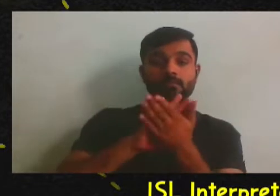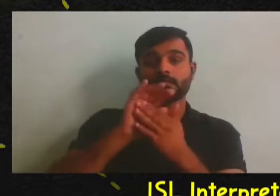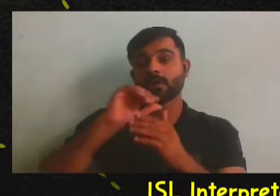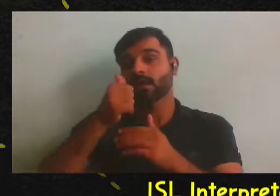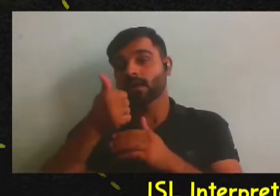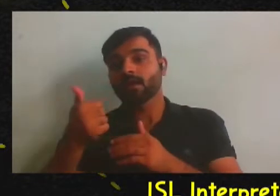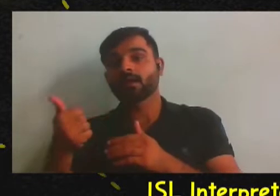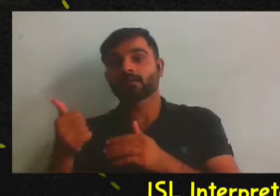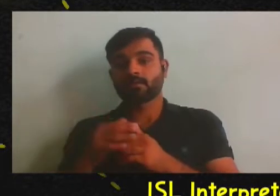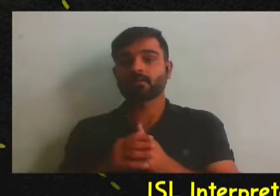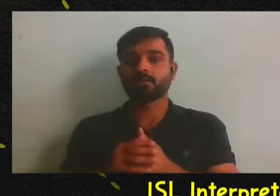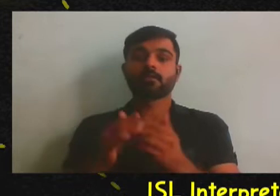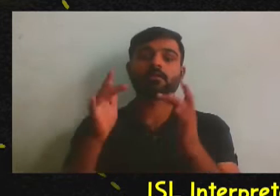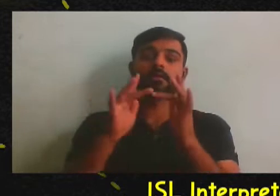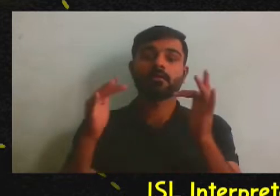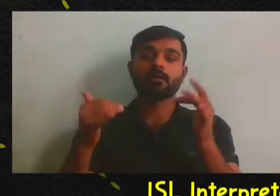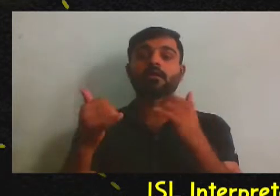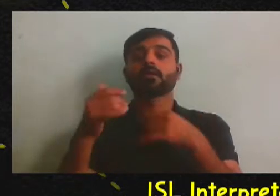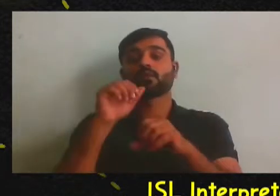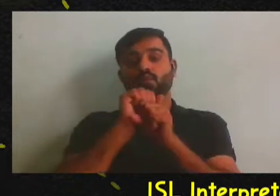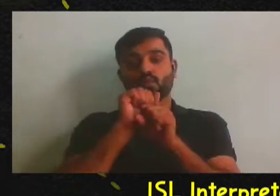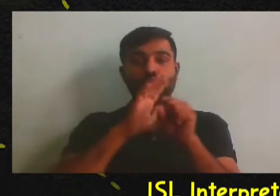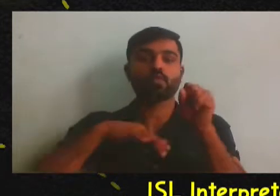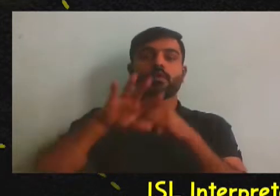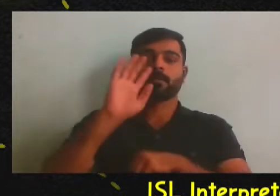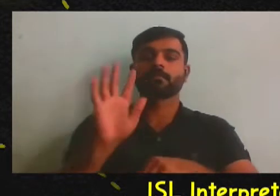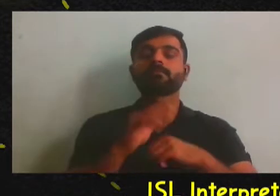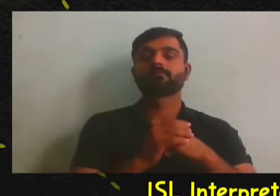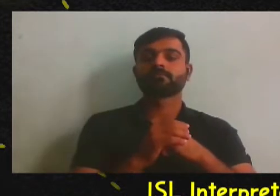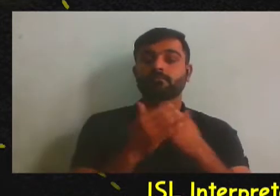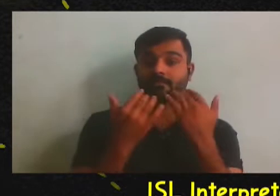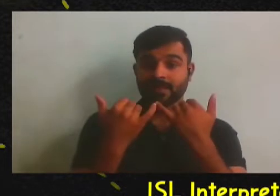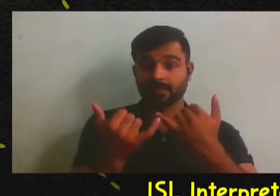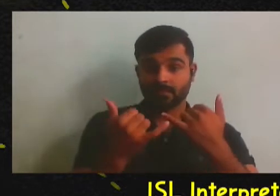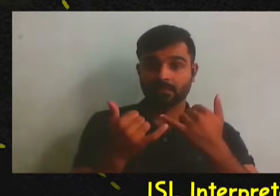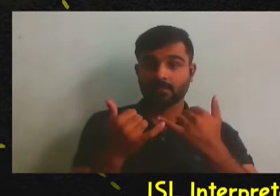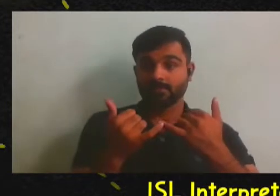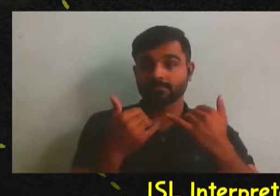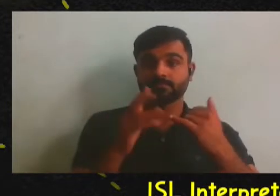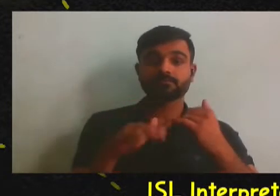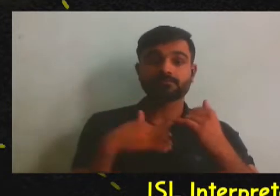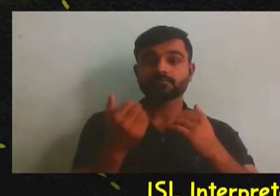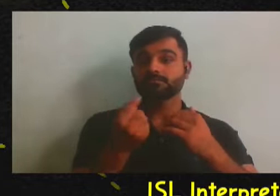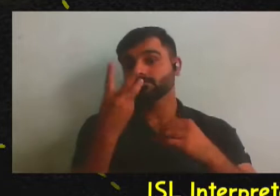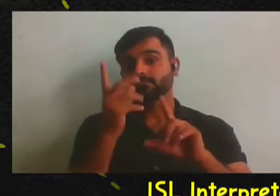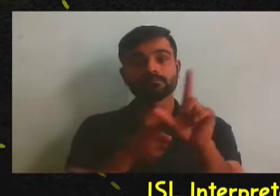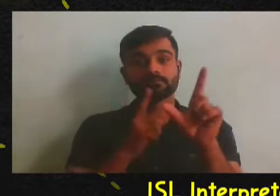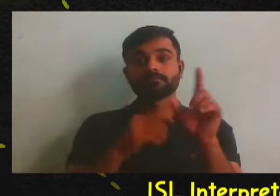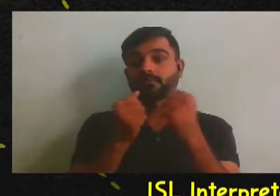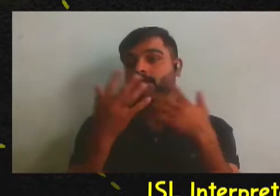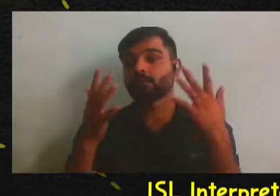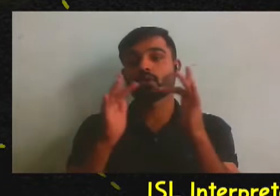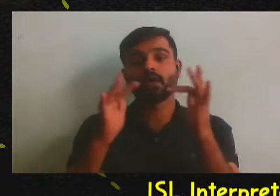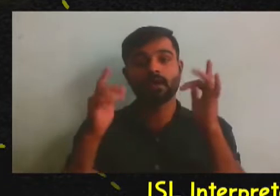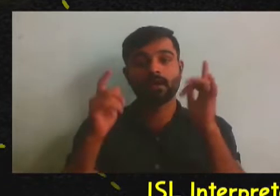of helplines that worked on this. And now, even after so many years, most of the